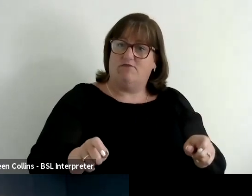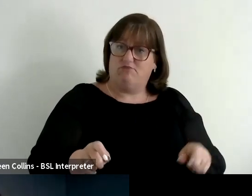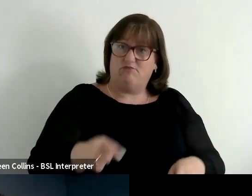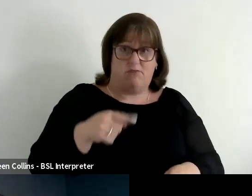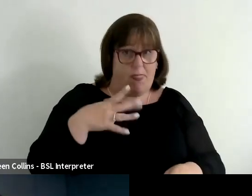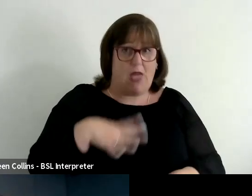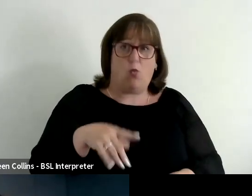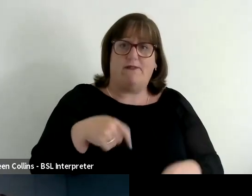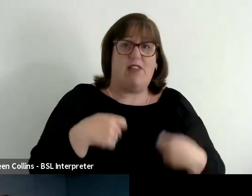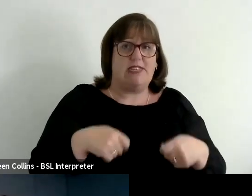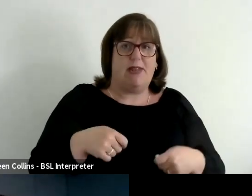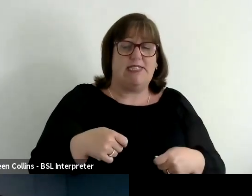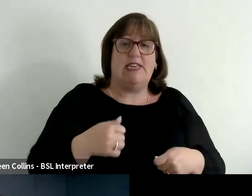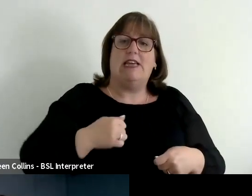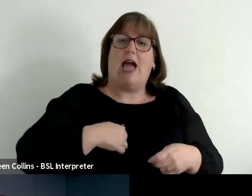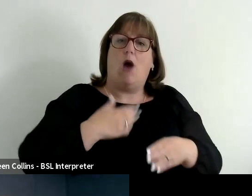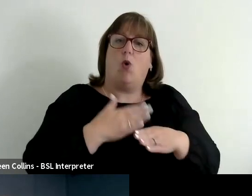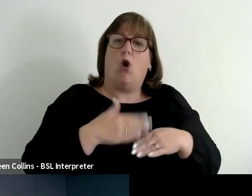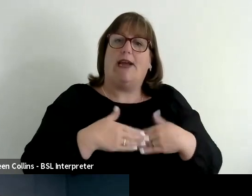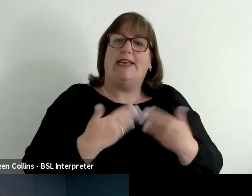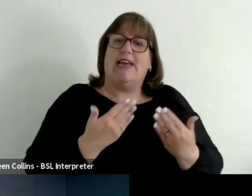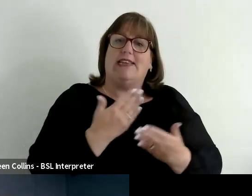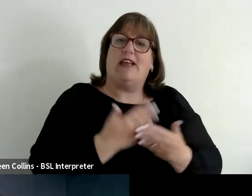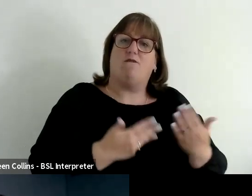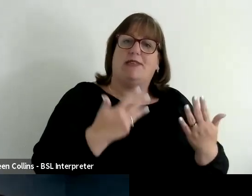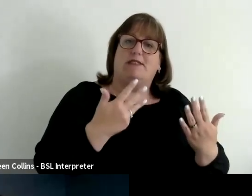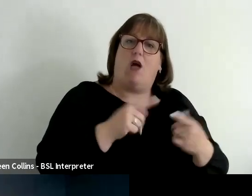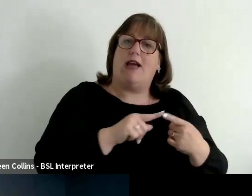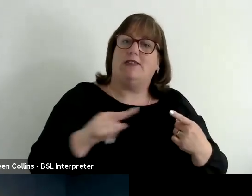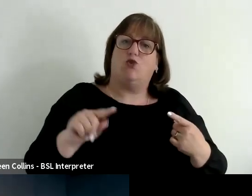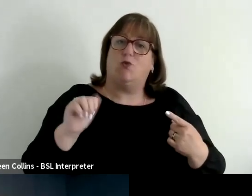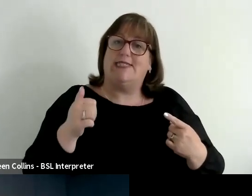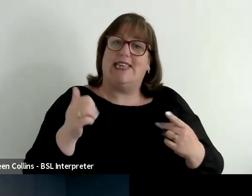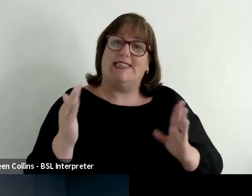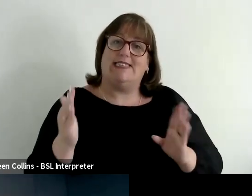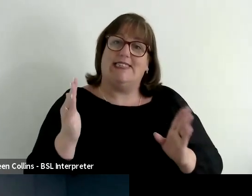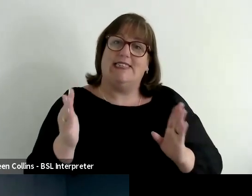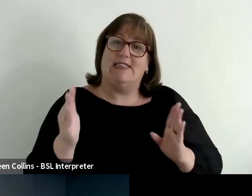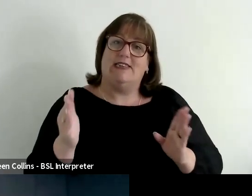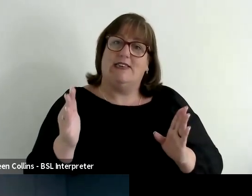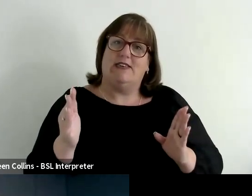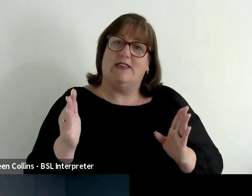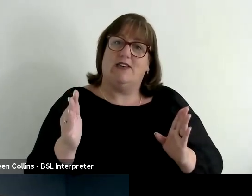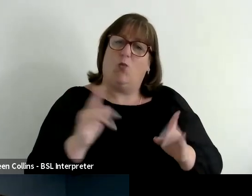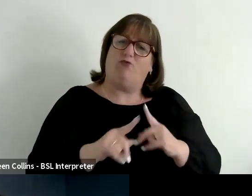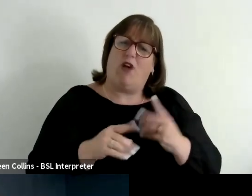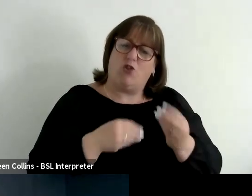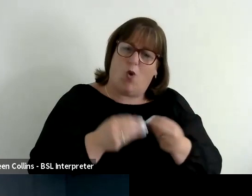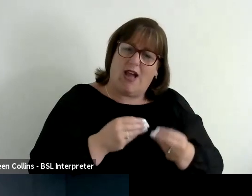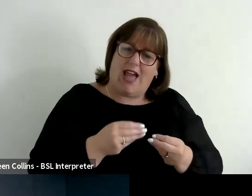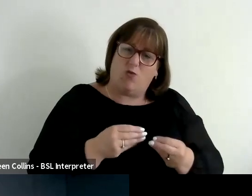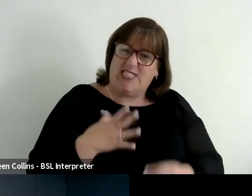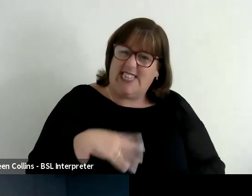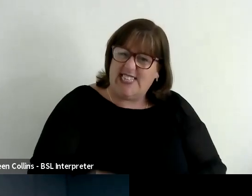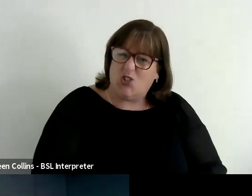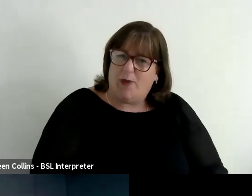day is 9:30 until 6 p.m. And we're looking at, does that need to be the case? The longer